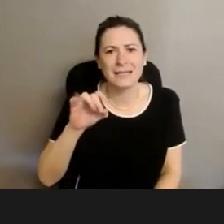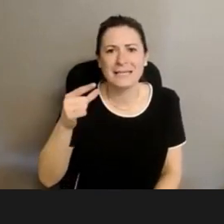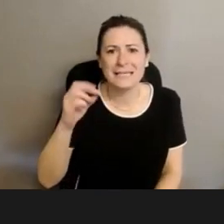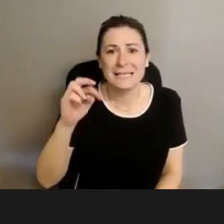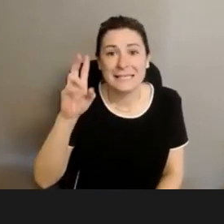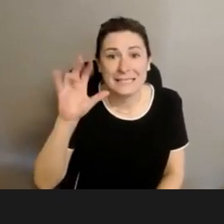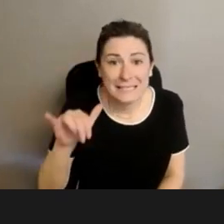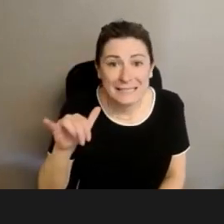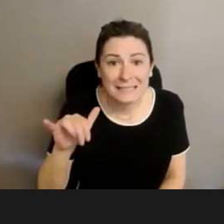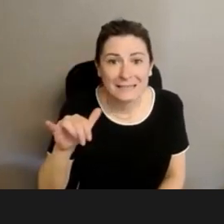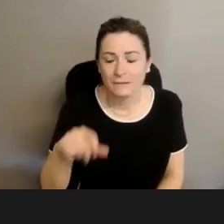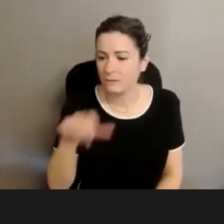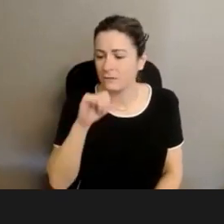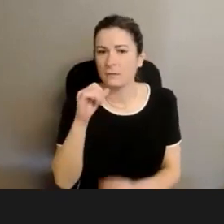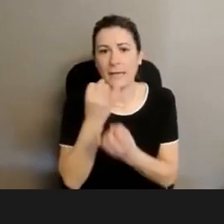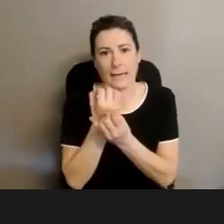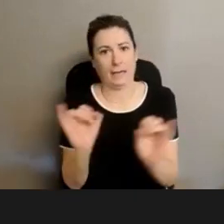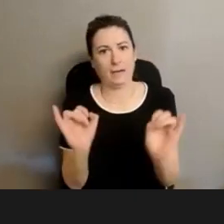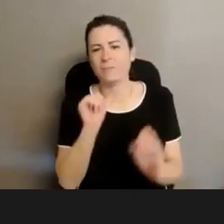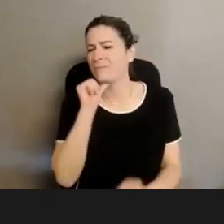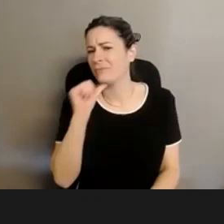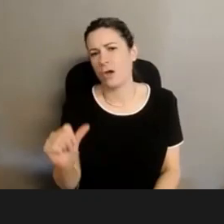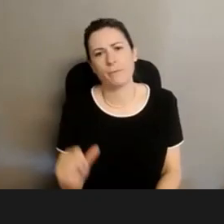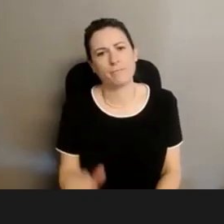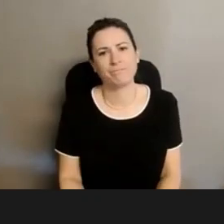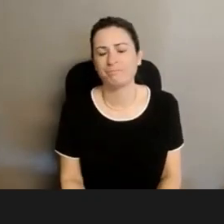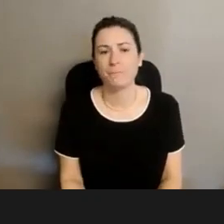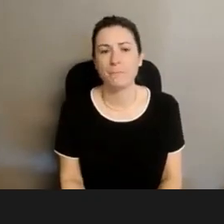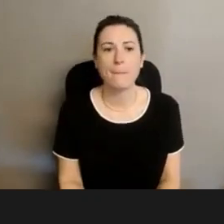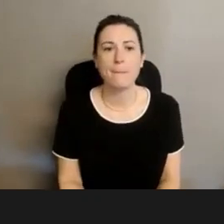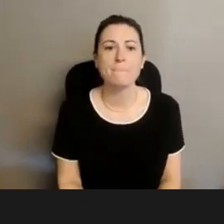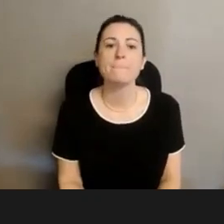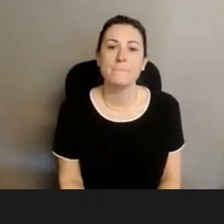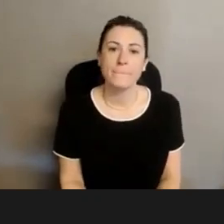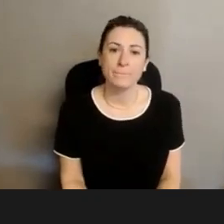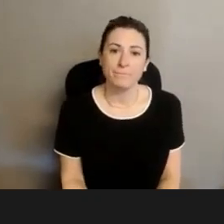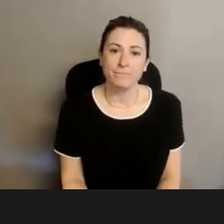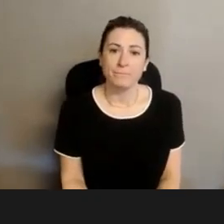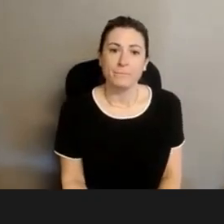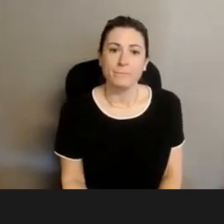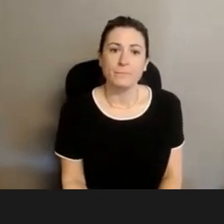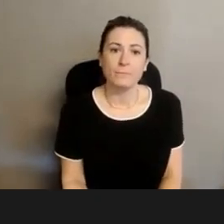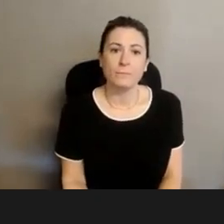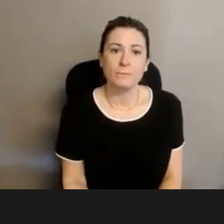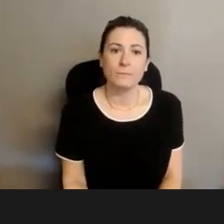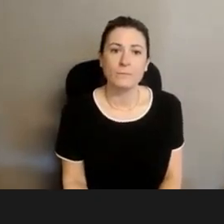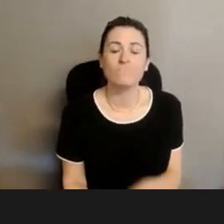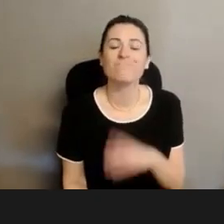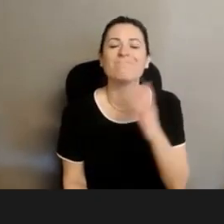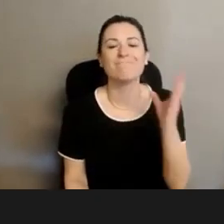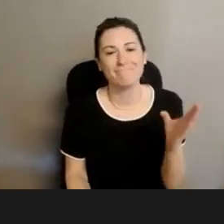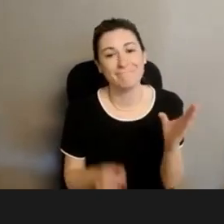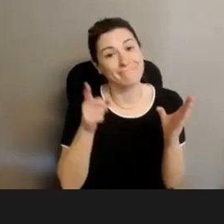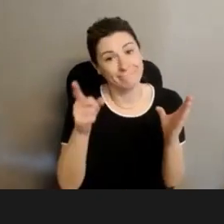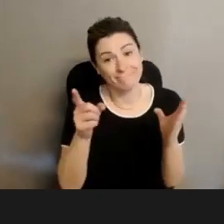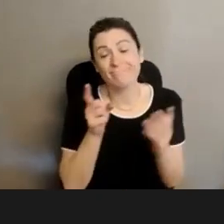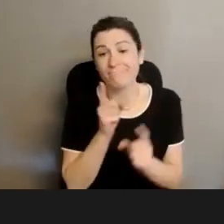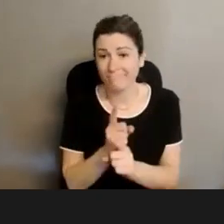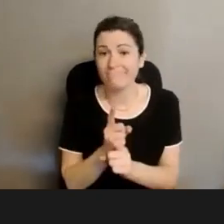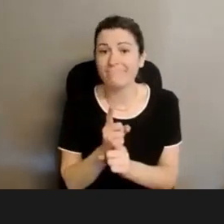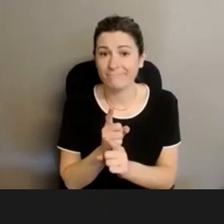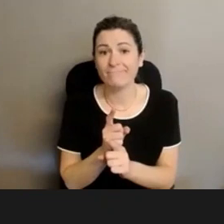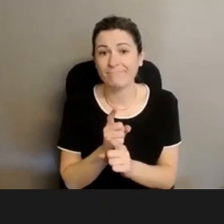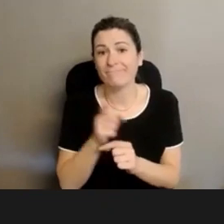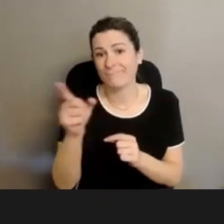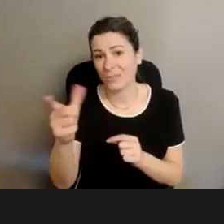Absolutely. And also how it, like you said, it along with other circumstances, such as like how